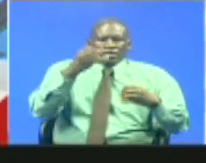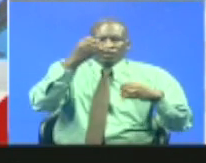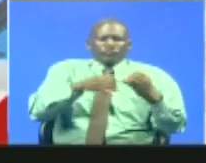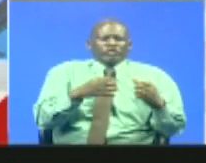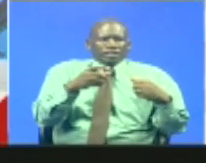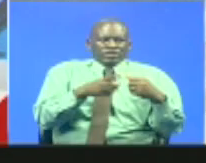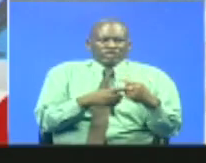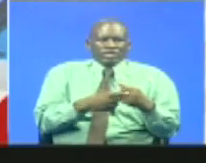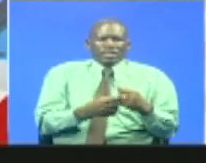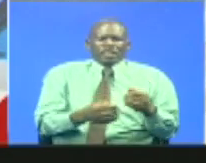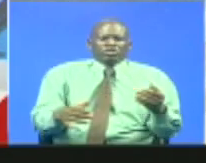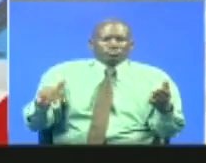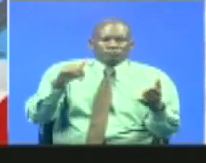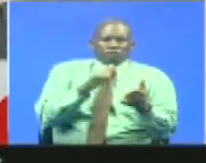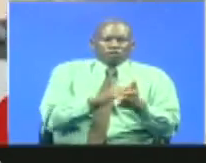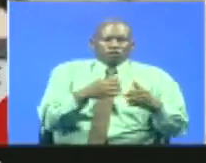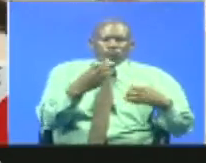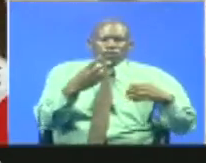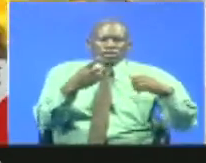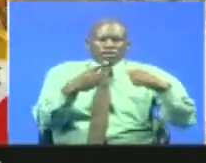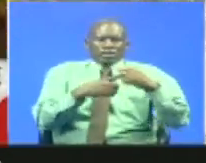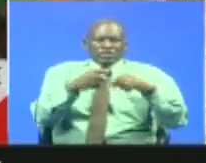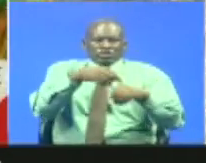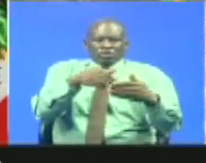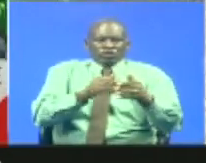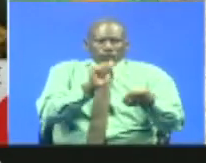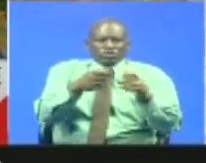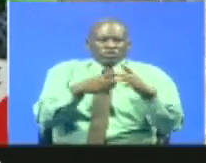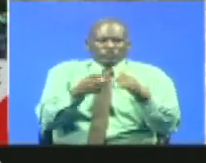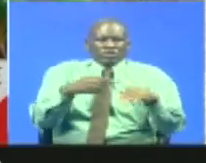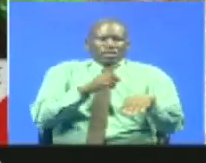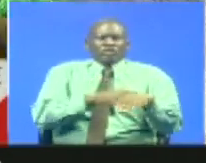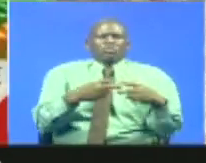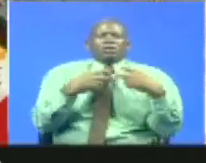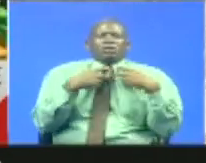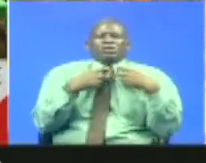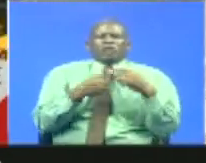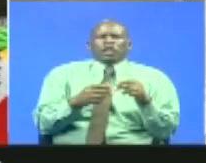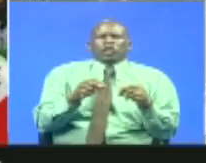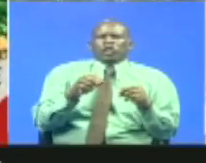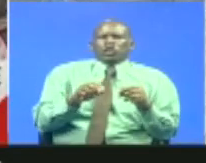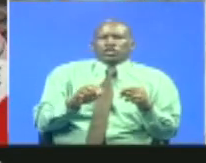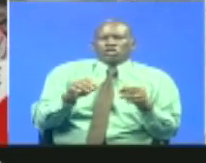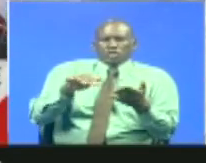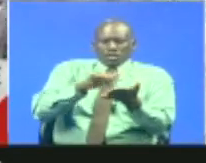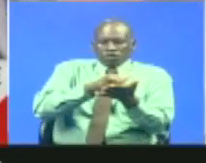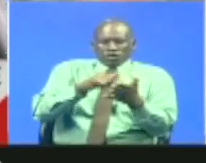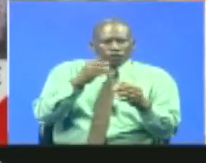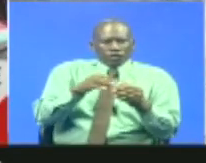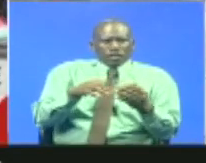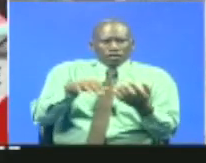hours before the competition started, after being reportedly stranded in New York due to a booking mix-up. The team only managed